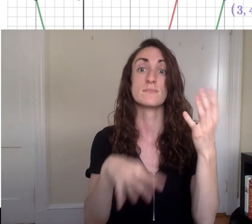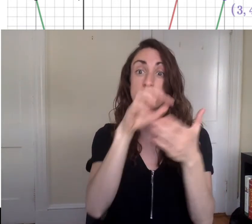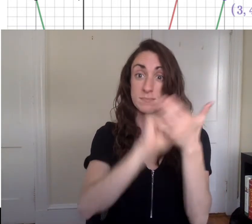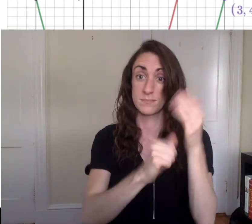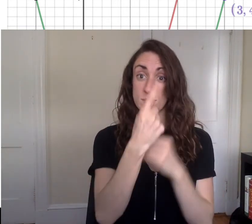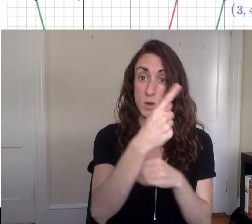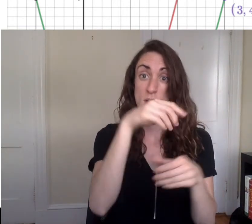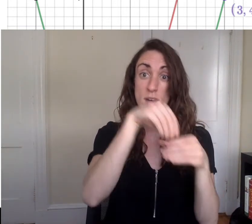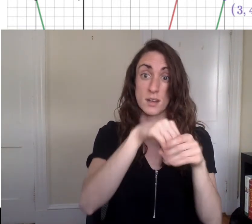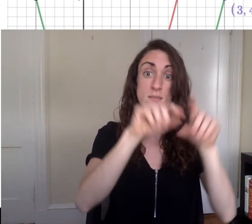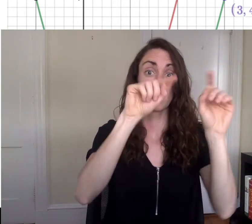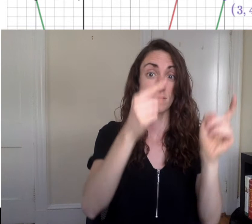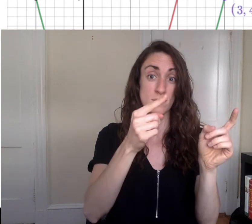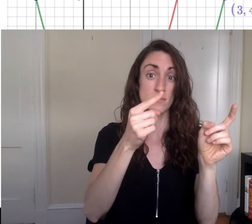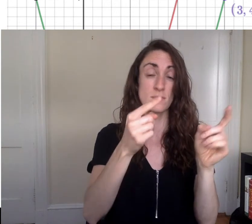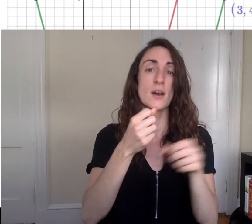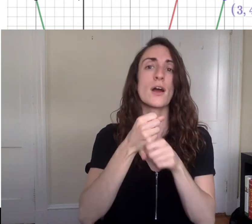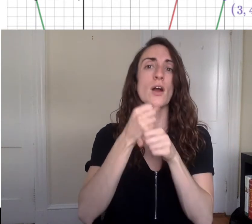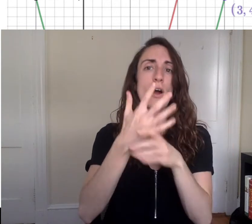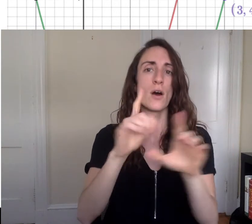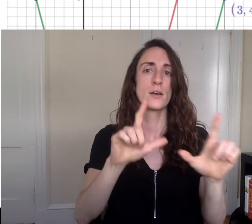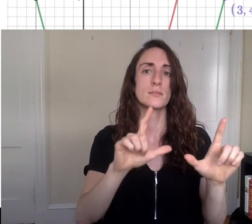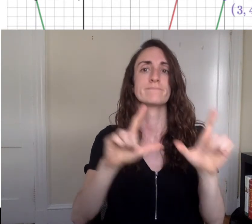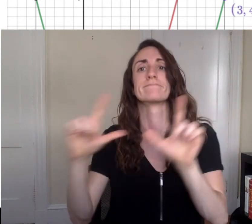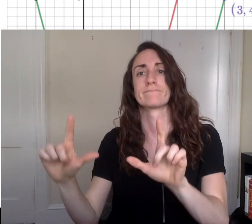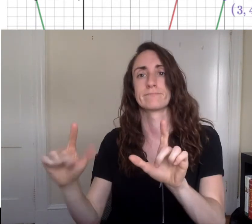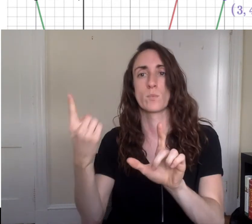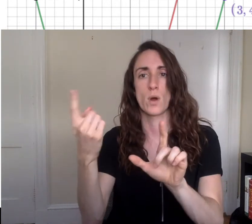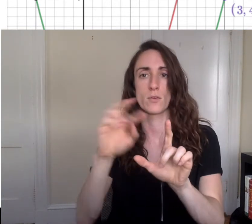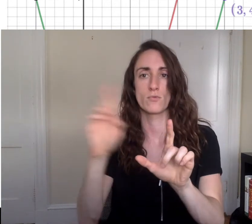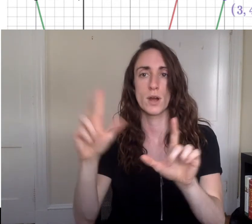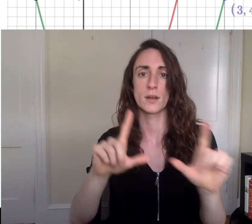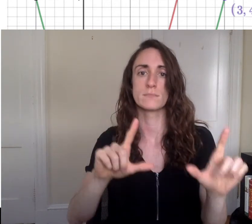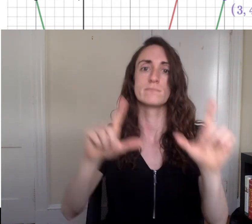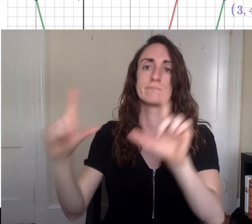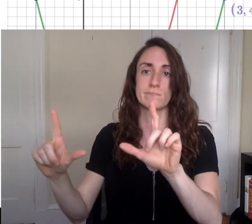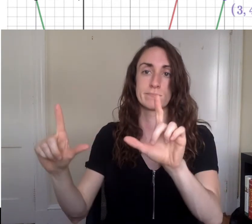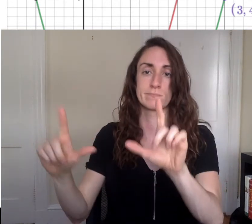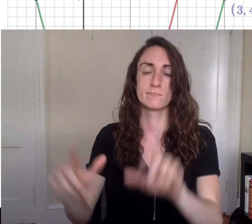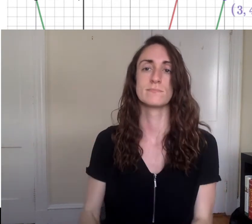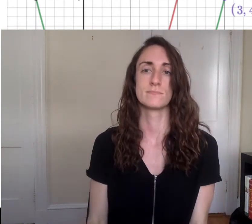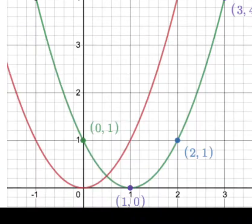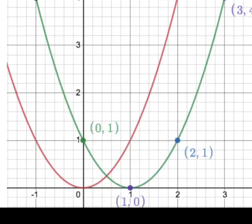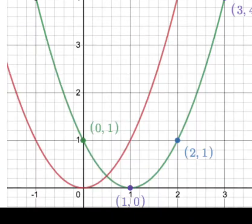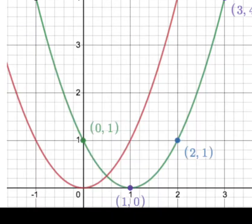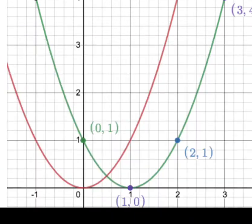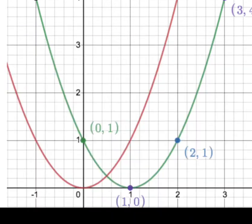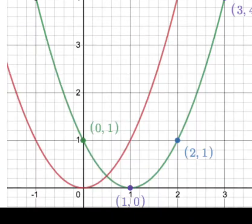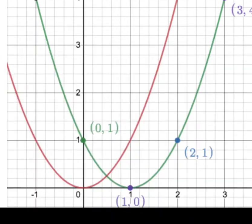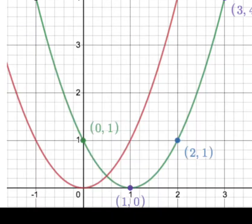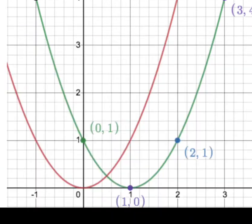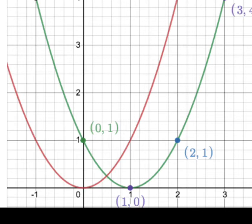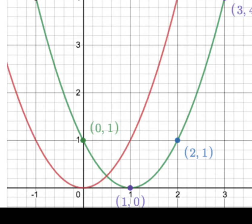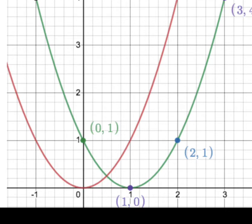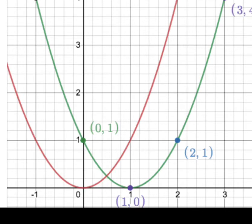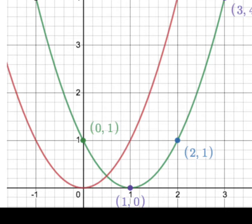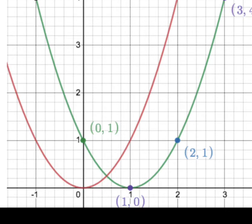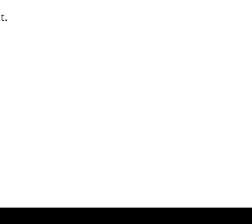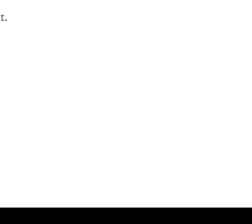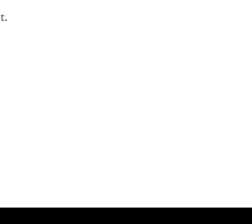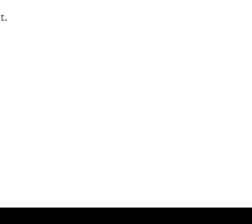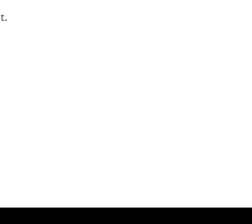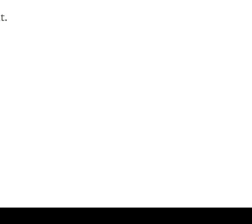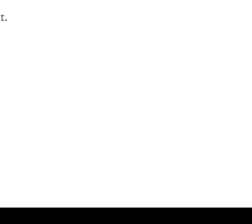right. So it looks like subtracting 1 inside this squared term shifted the graph over 1 unit to the right.